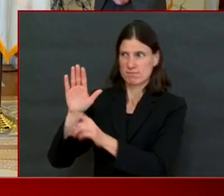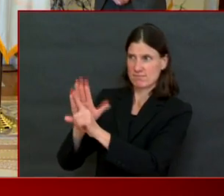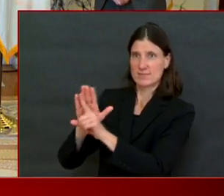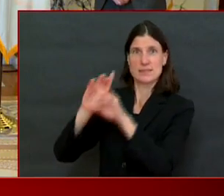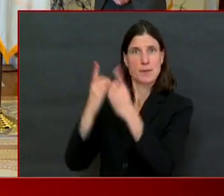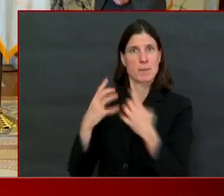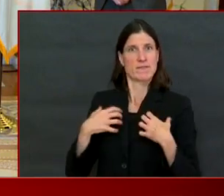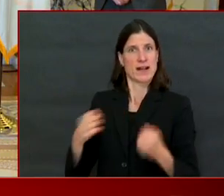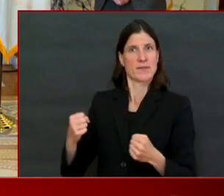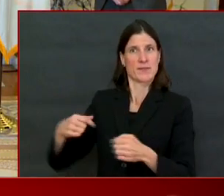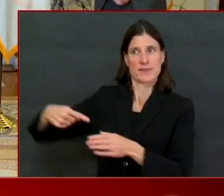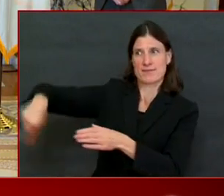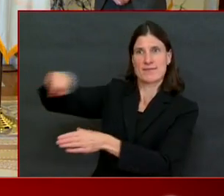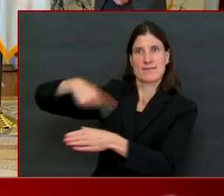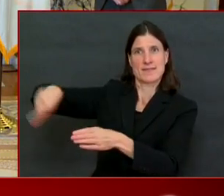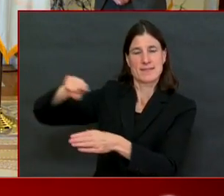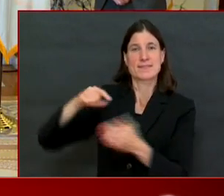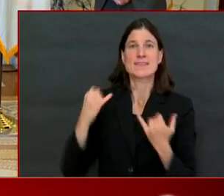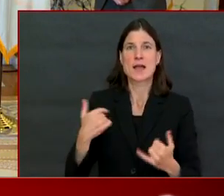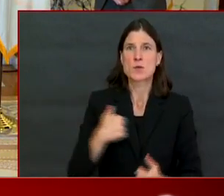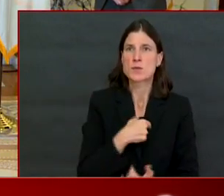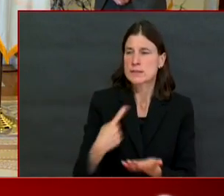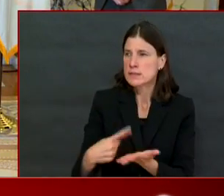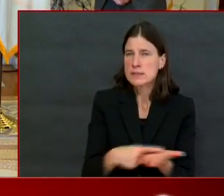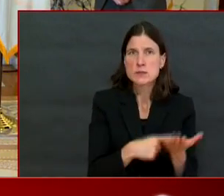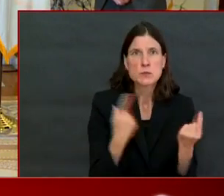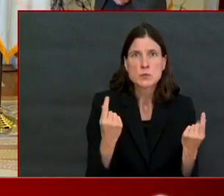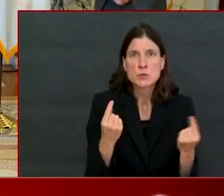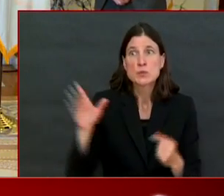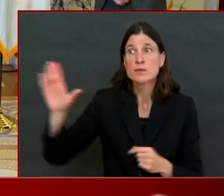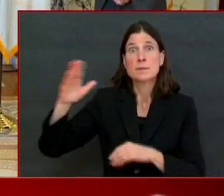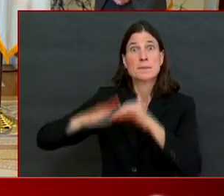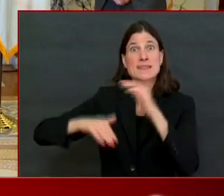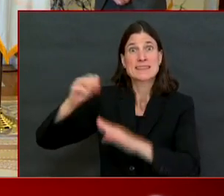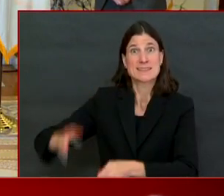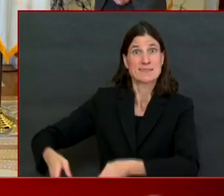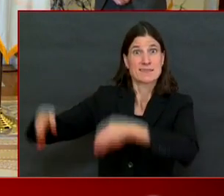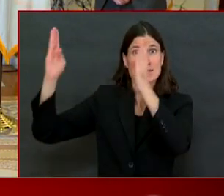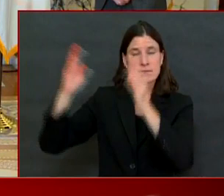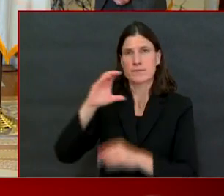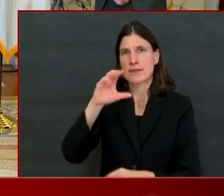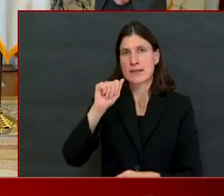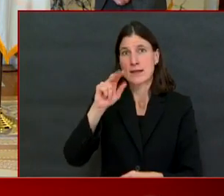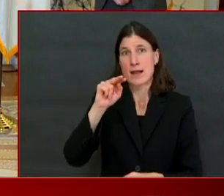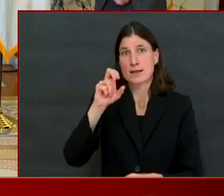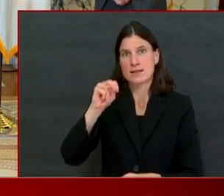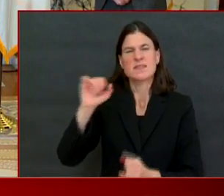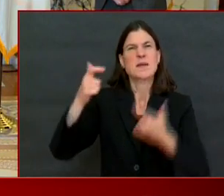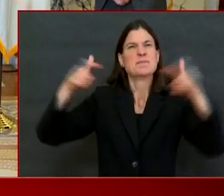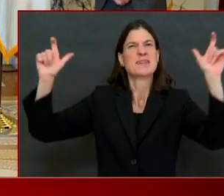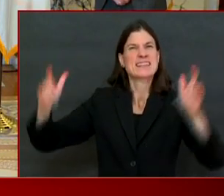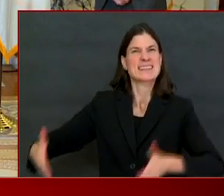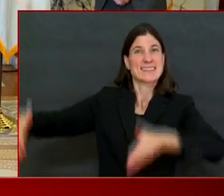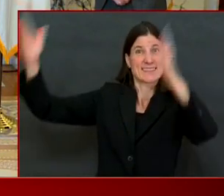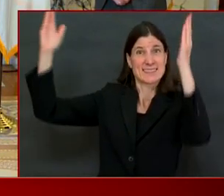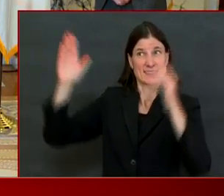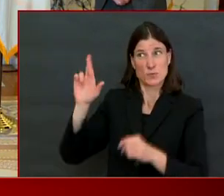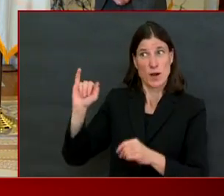building today, which is the larger of our 2 buildings at the Rhode Island Department of Health. I want to be